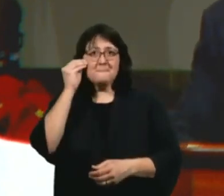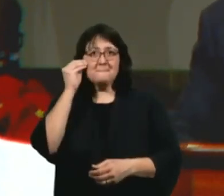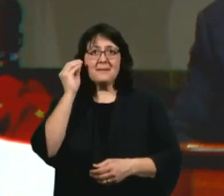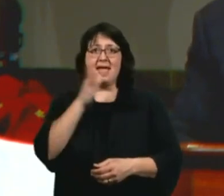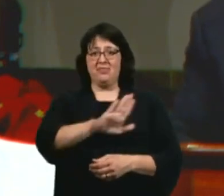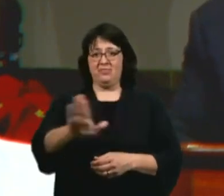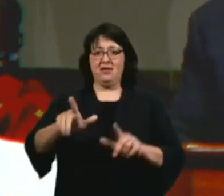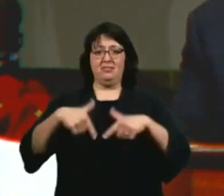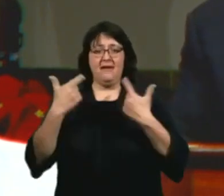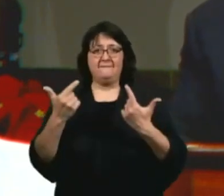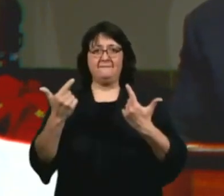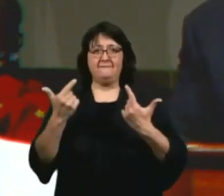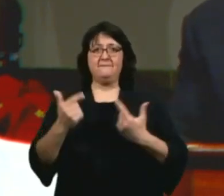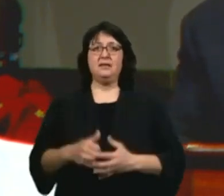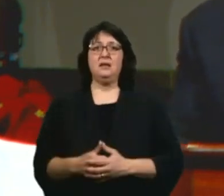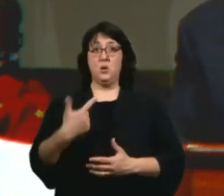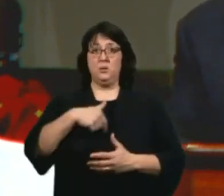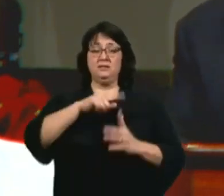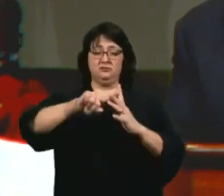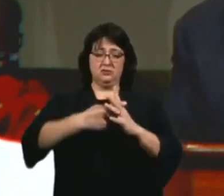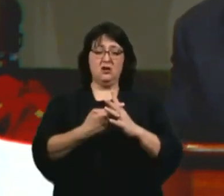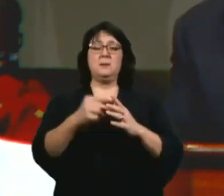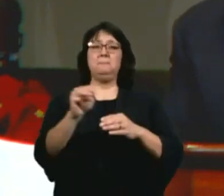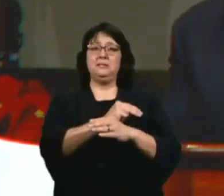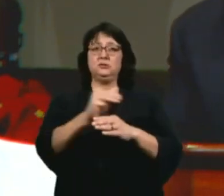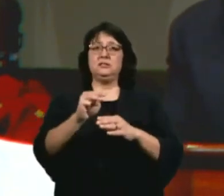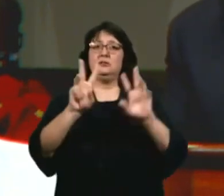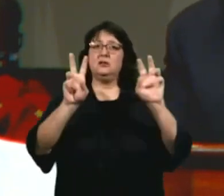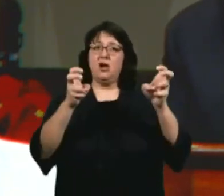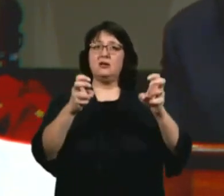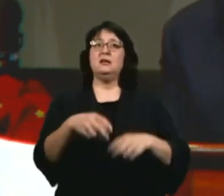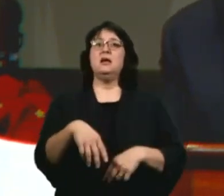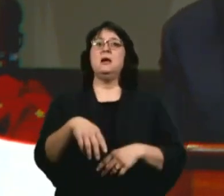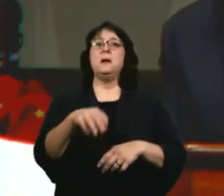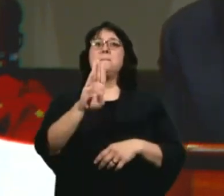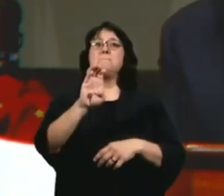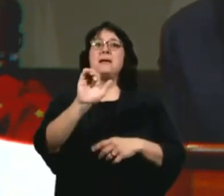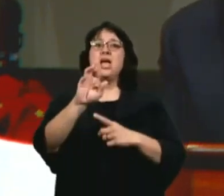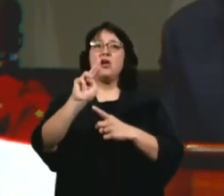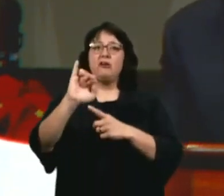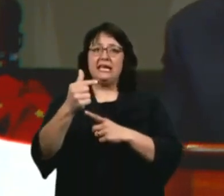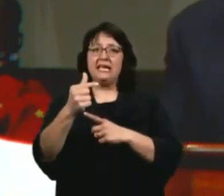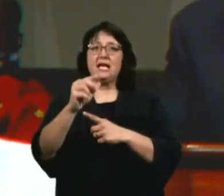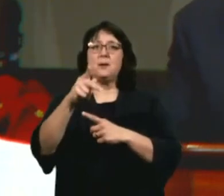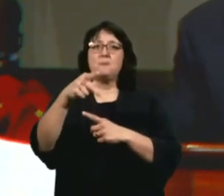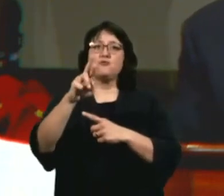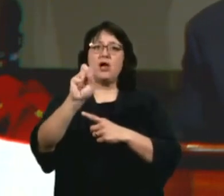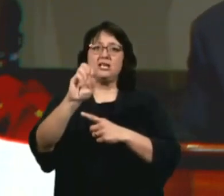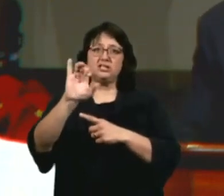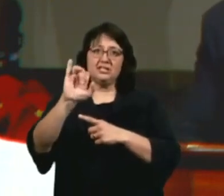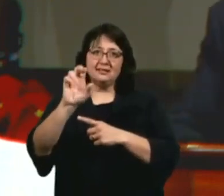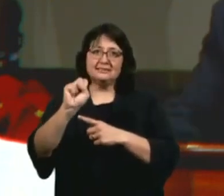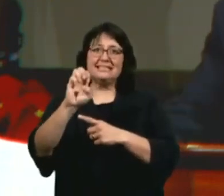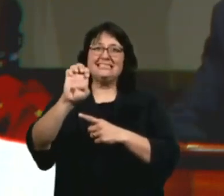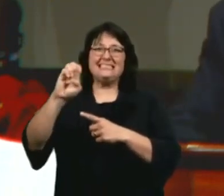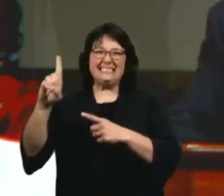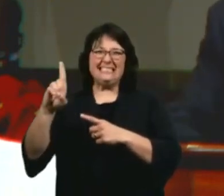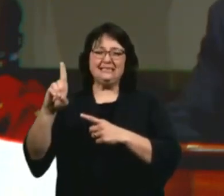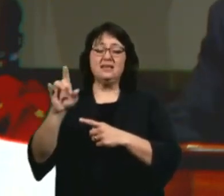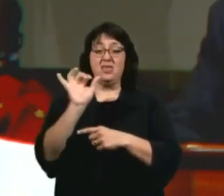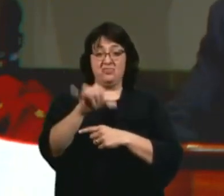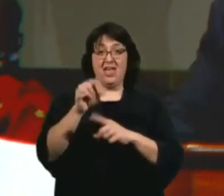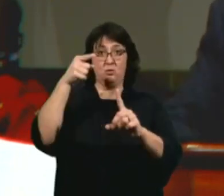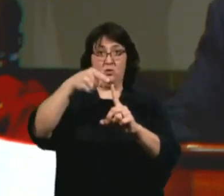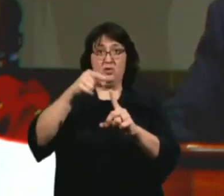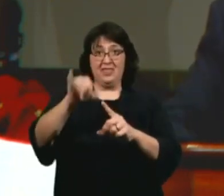lives. We started a ministry called Bearing Precious Seed. And the goal of that ministry is to